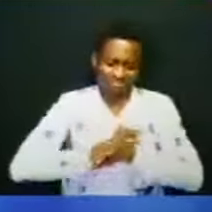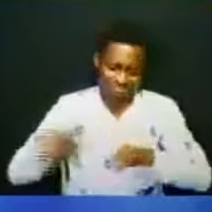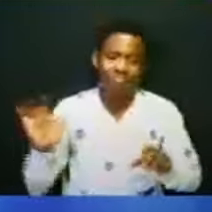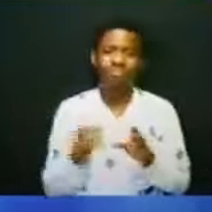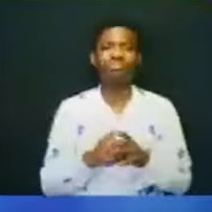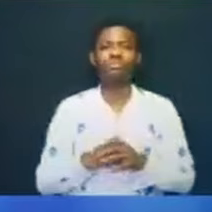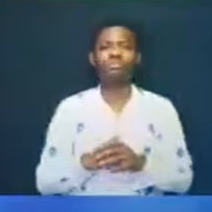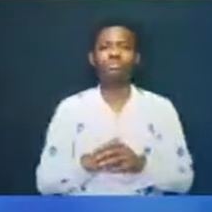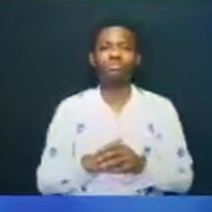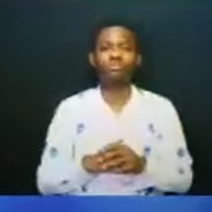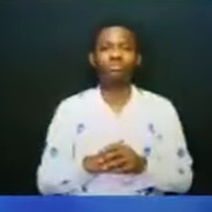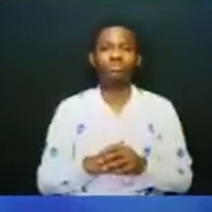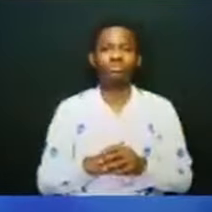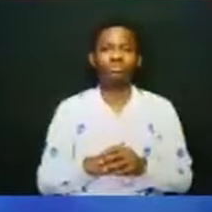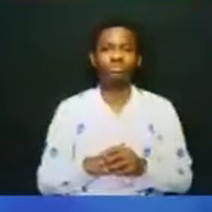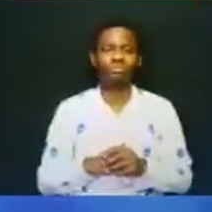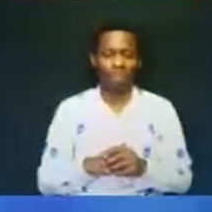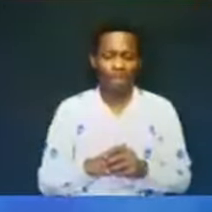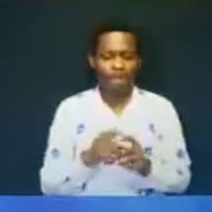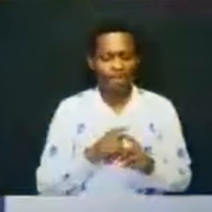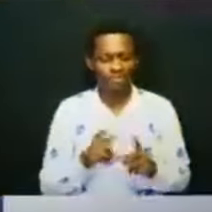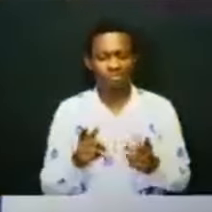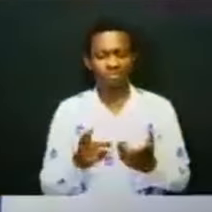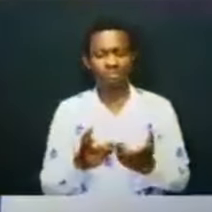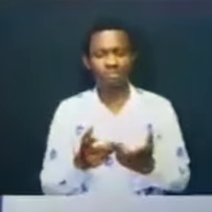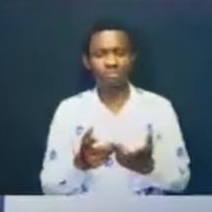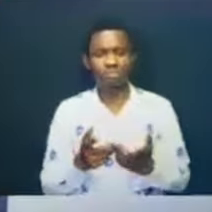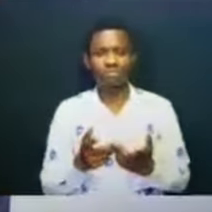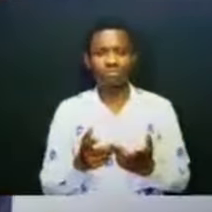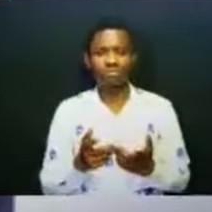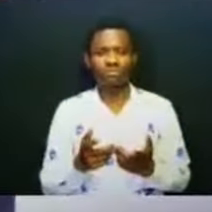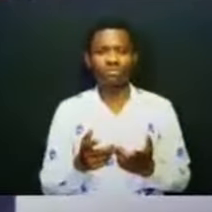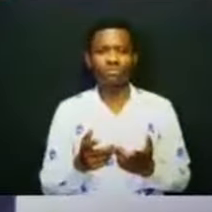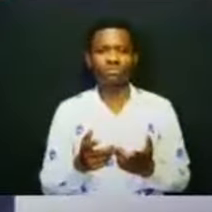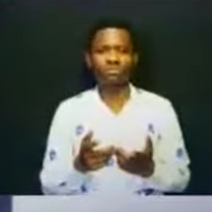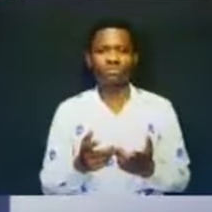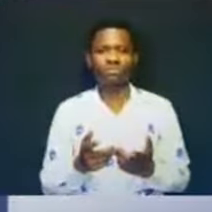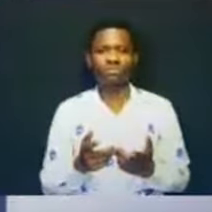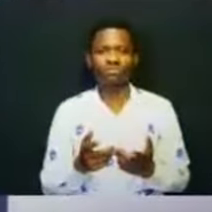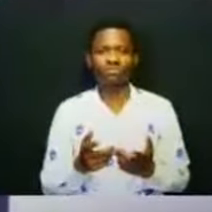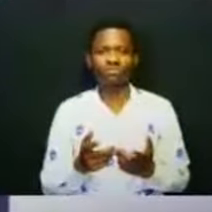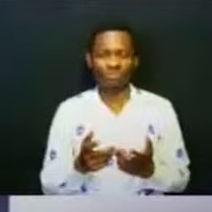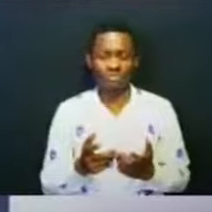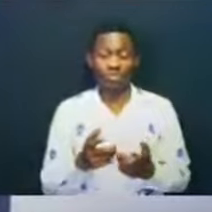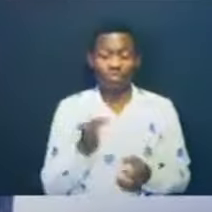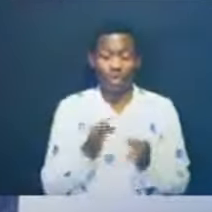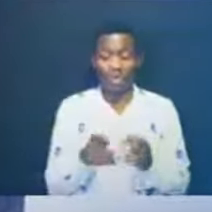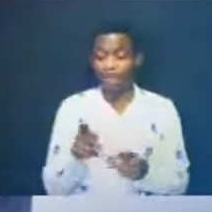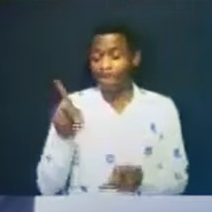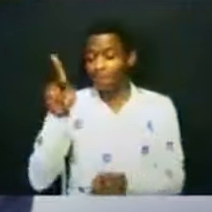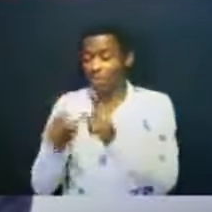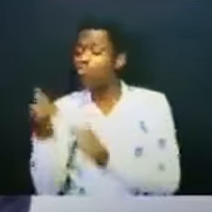doesn't mean that you don't have to discipline when there's an offense, but when it is you, please make some room. And non chess